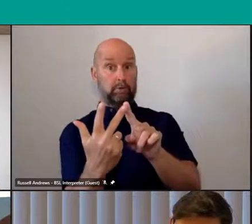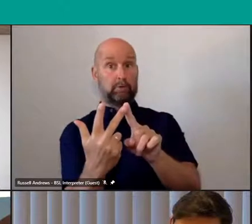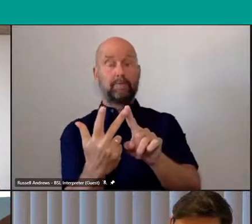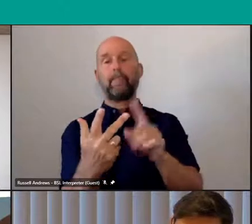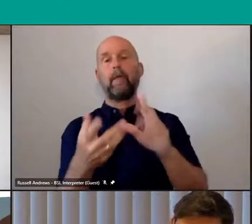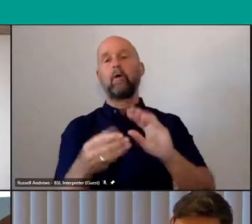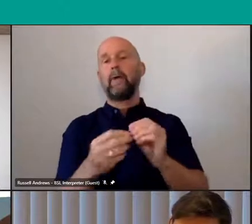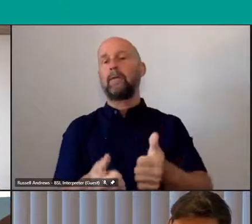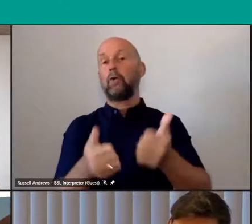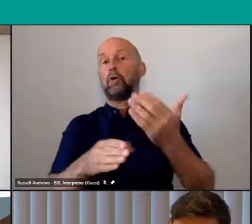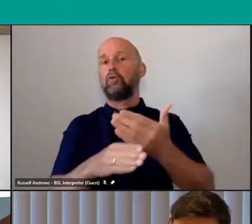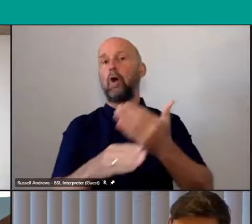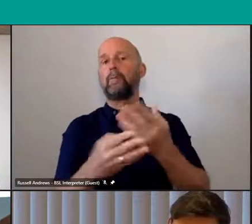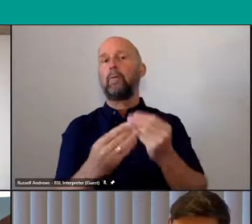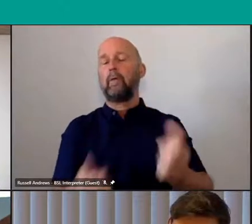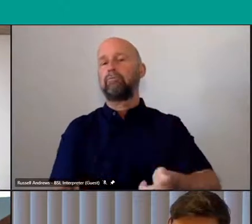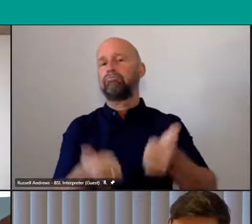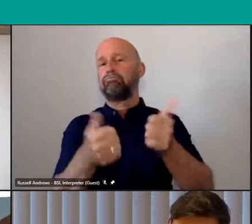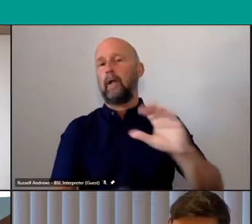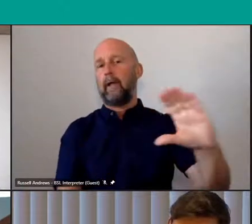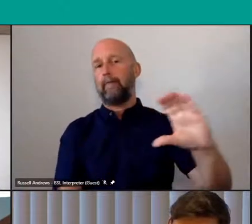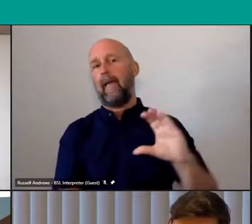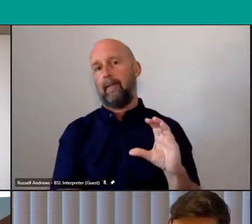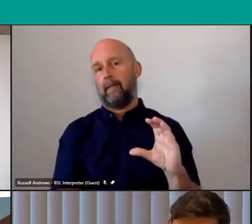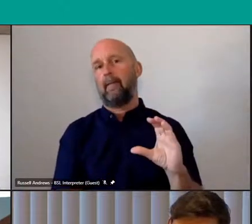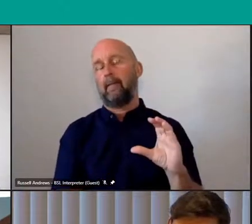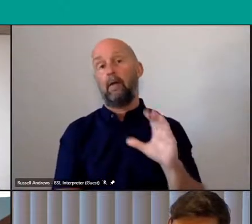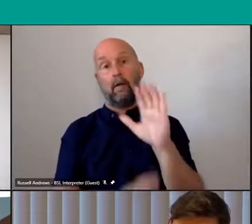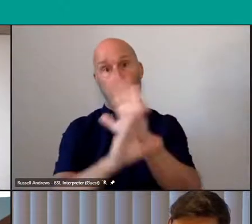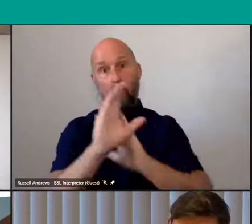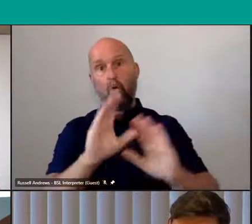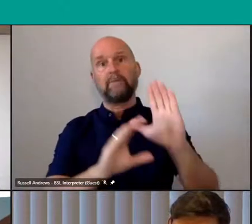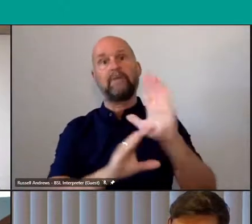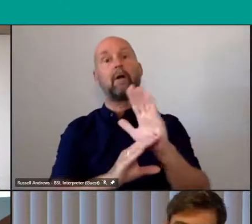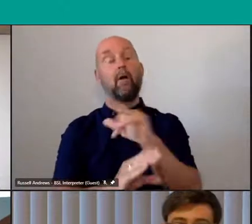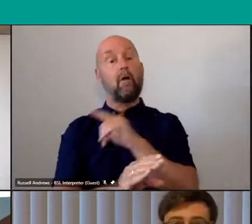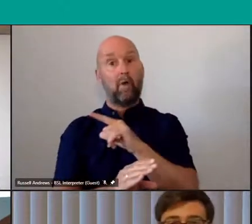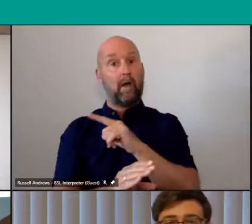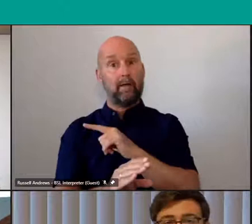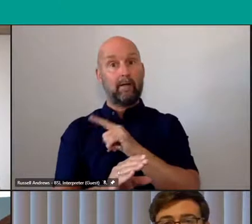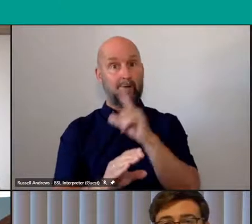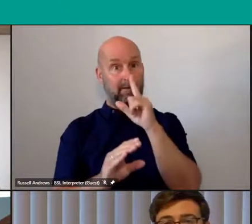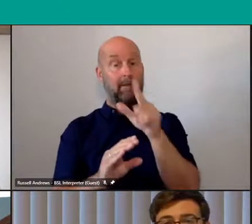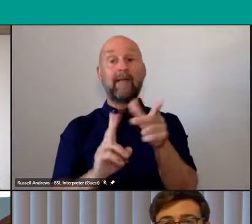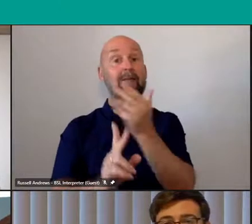jobs and decent pay across the city region, without which we cannot lift people up.